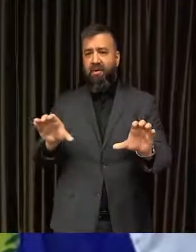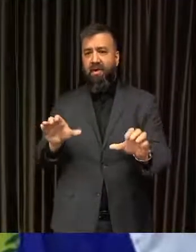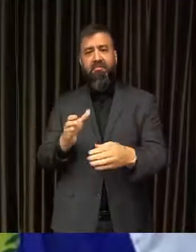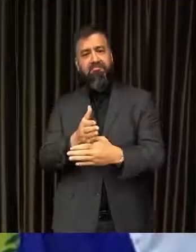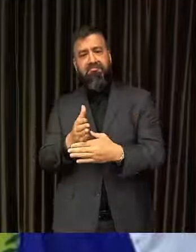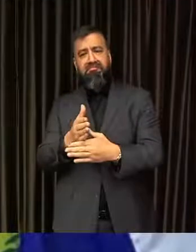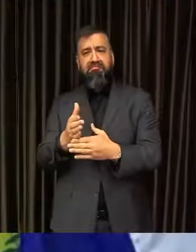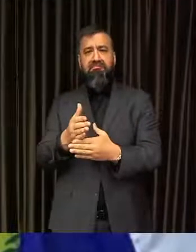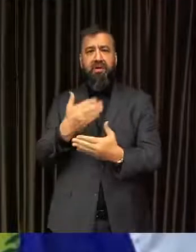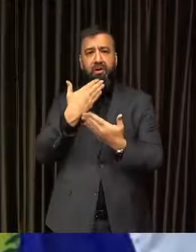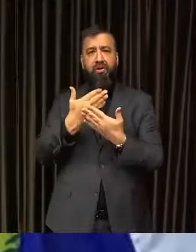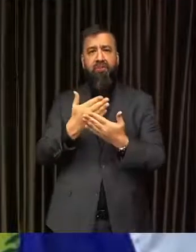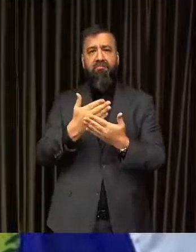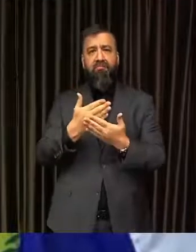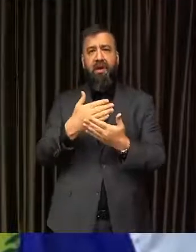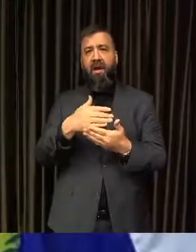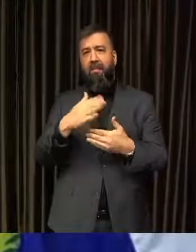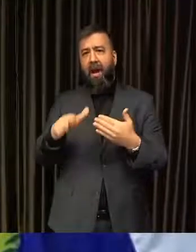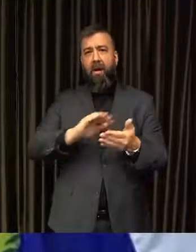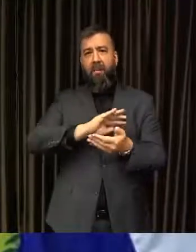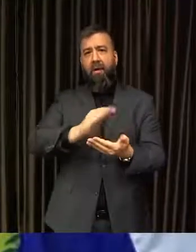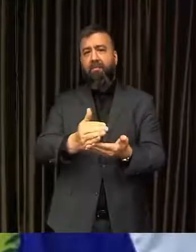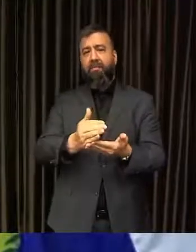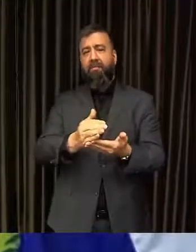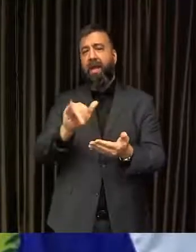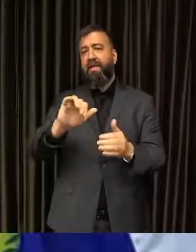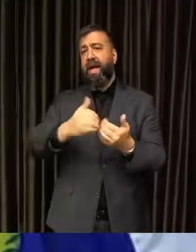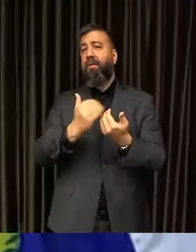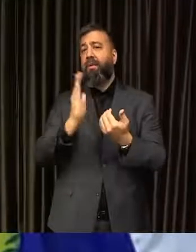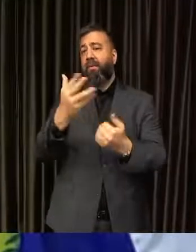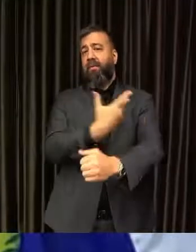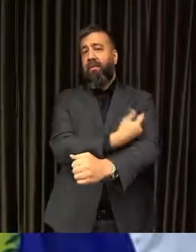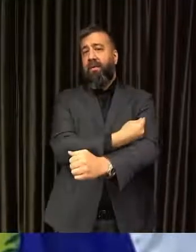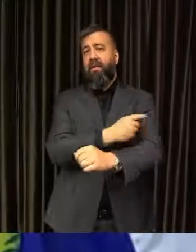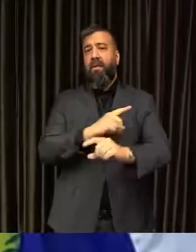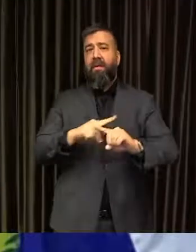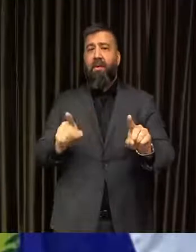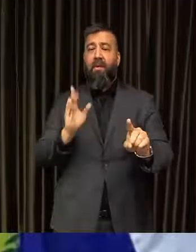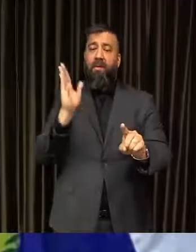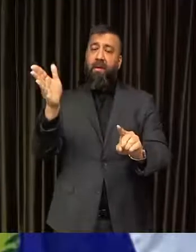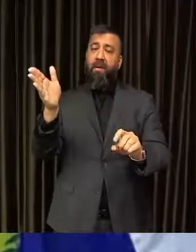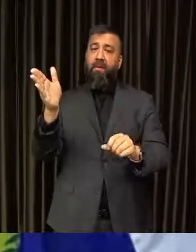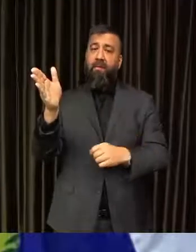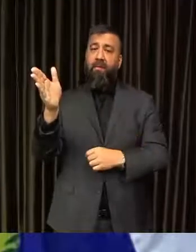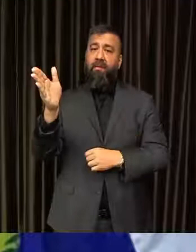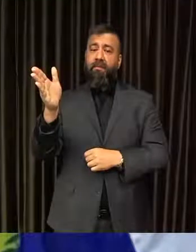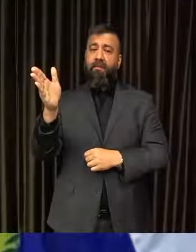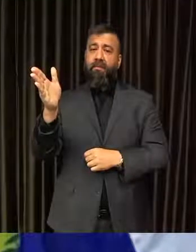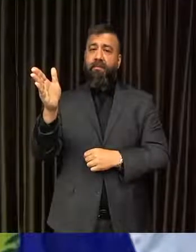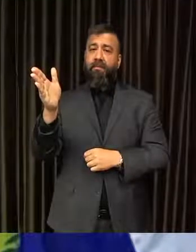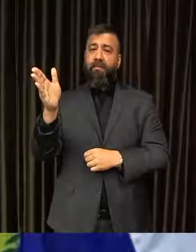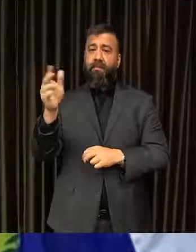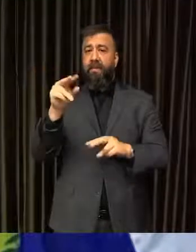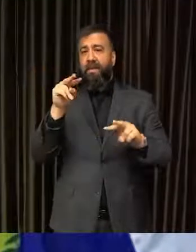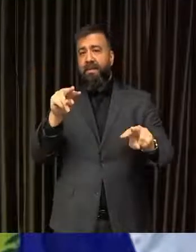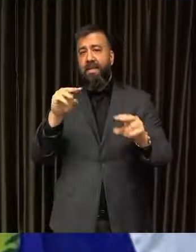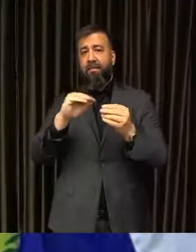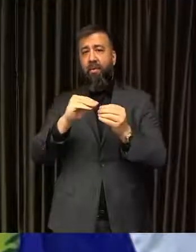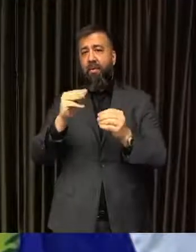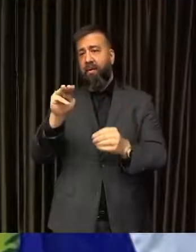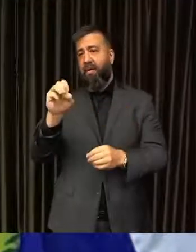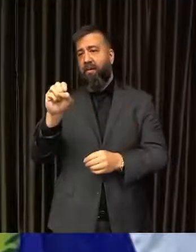amount of vaccine every day, and that's how we'll get people vaccinated. But we will certainly be, you will certainly see more